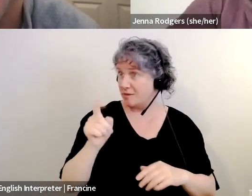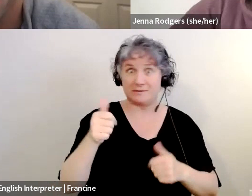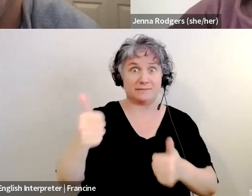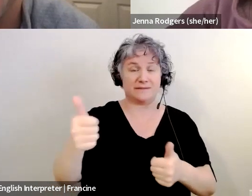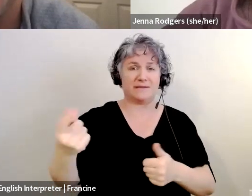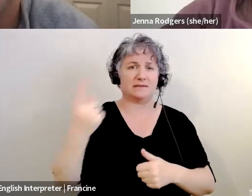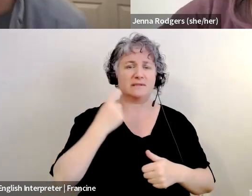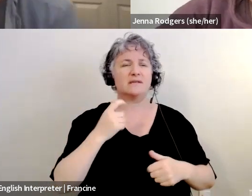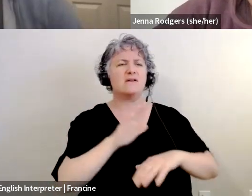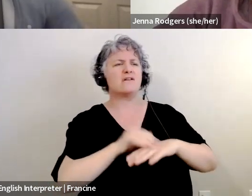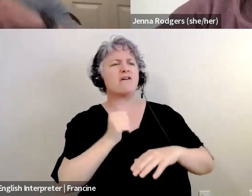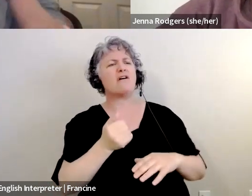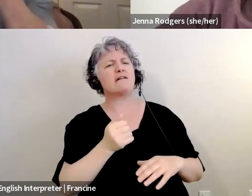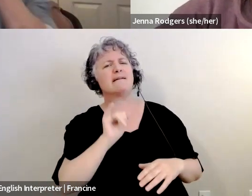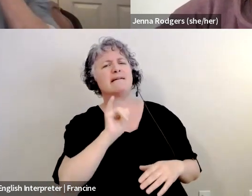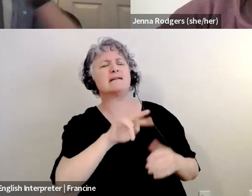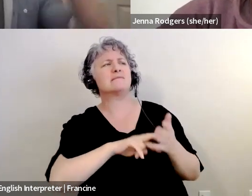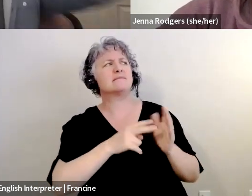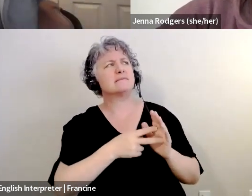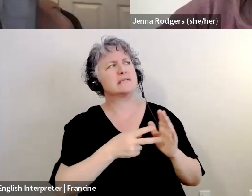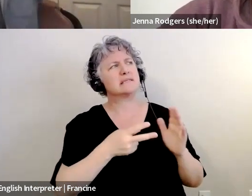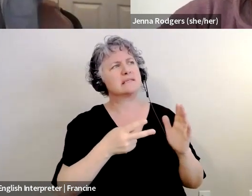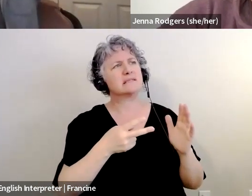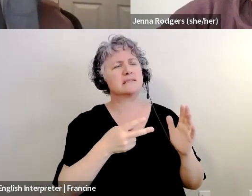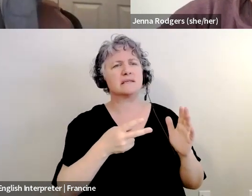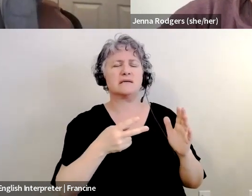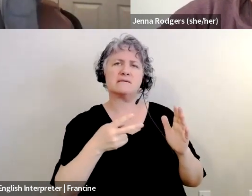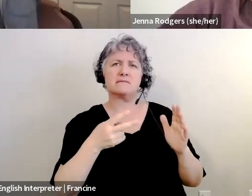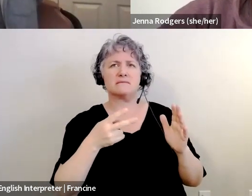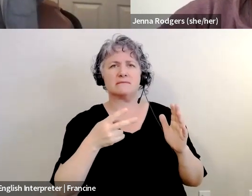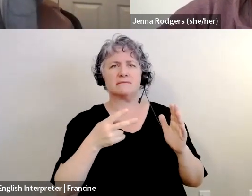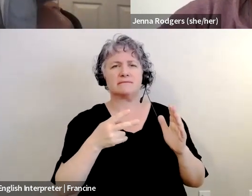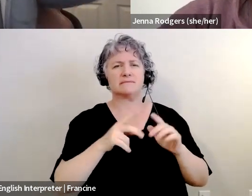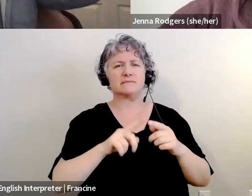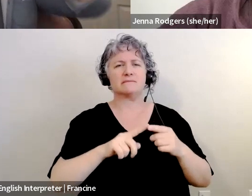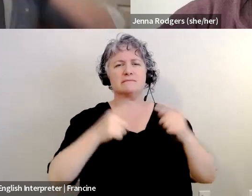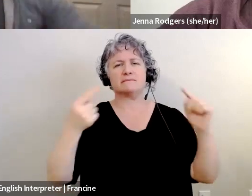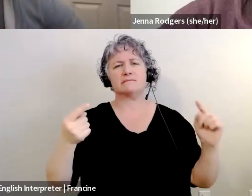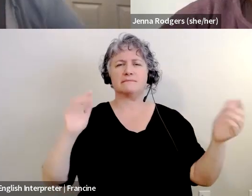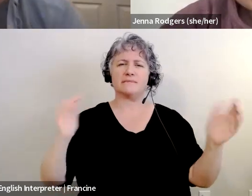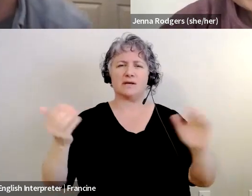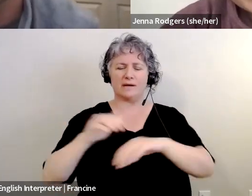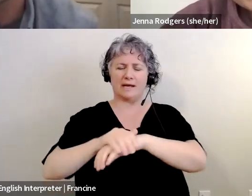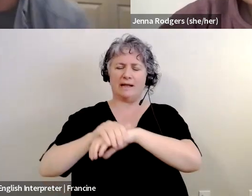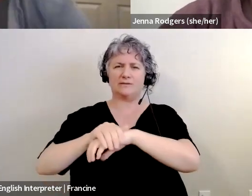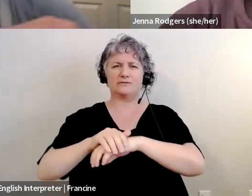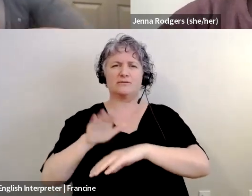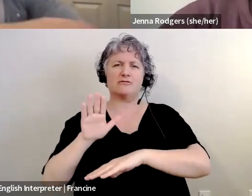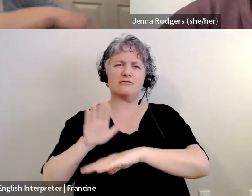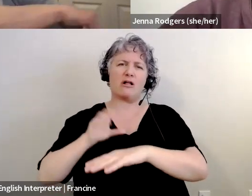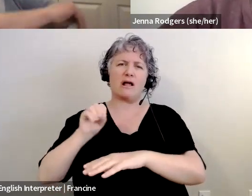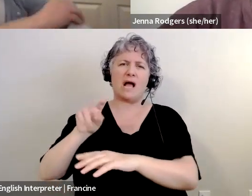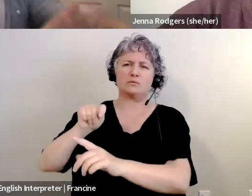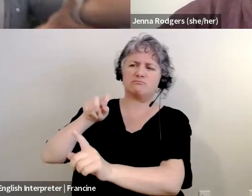I think calling in is language that we often use that is in juxtaposition to this notion of like call in or